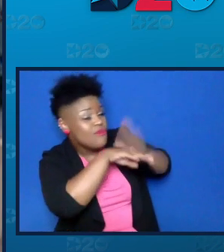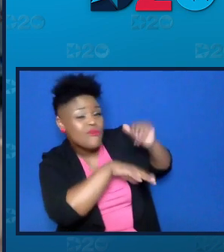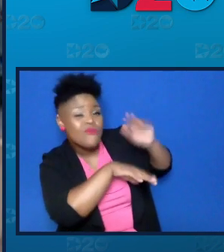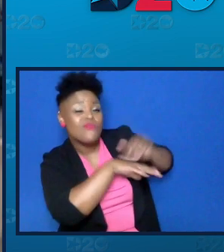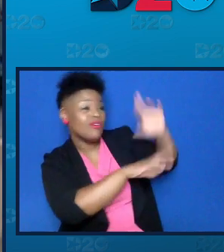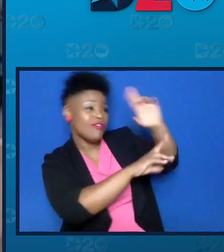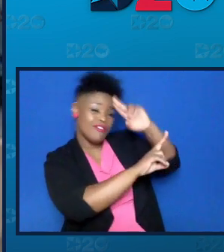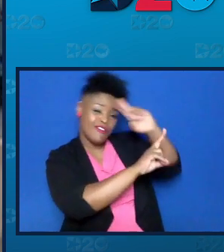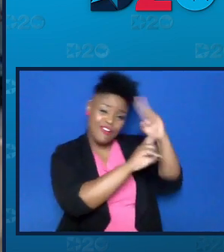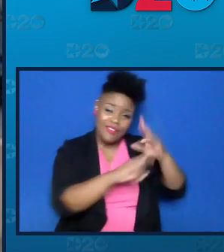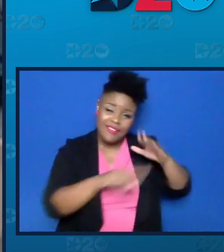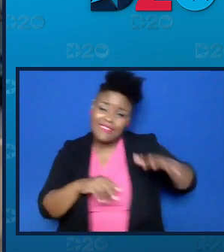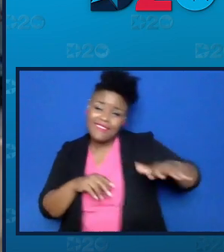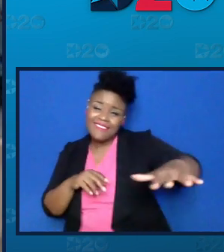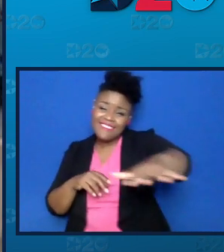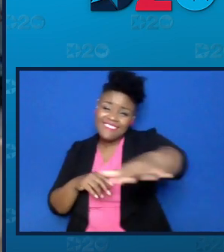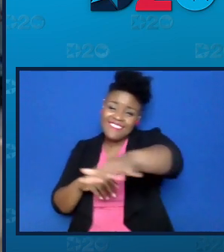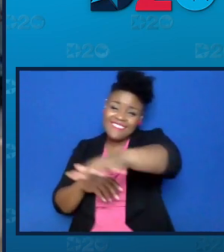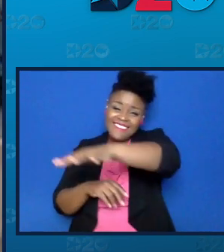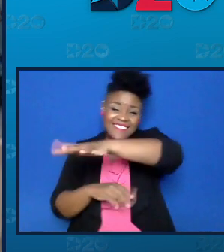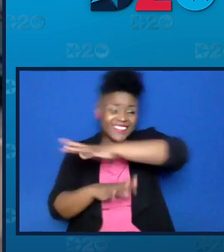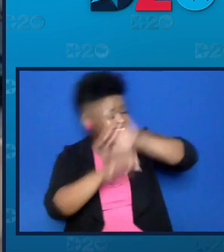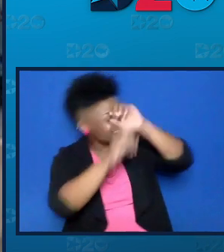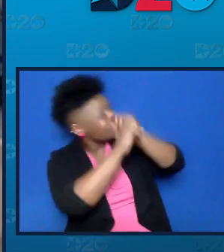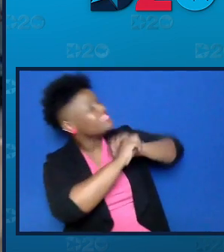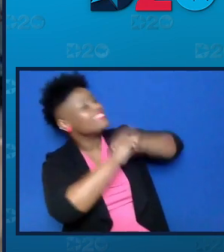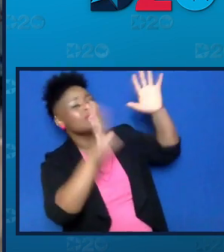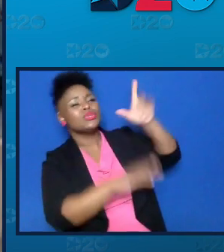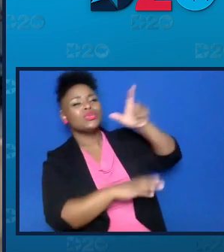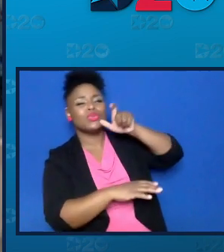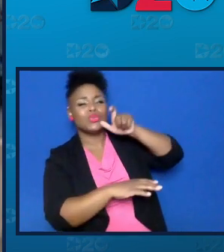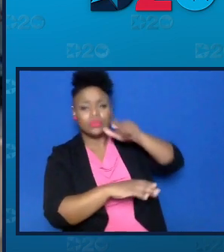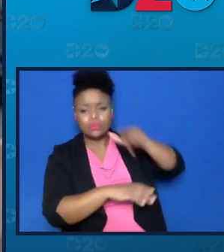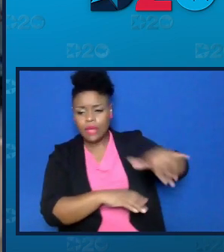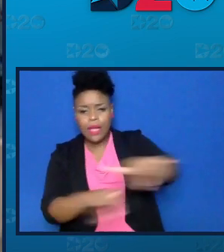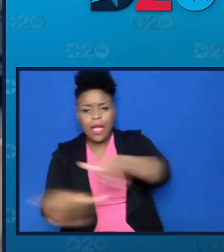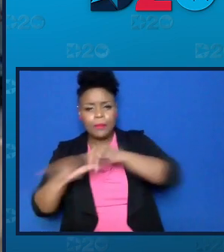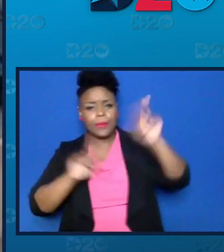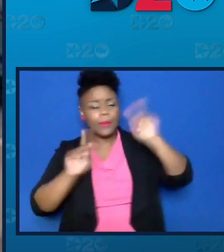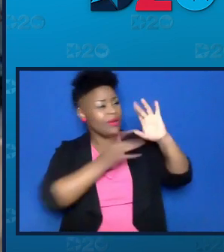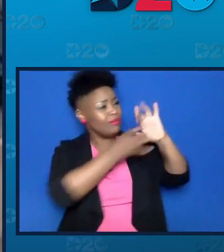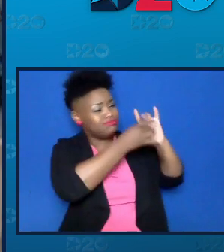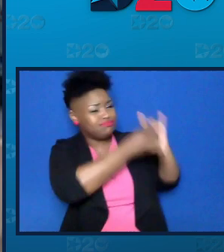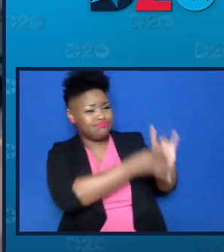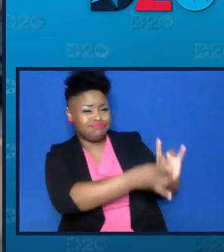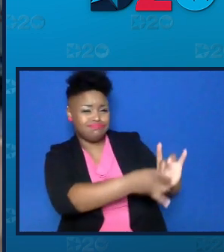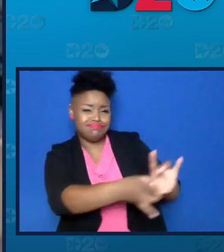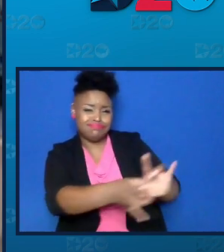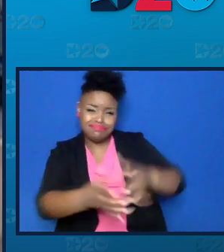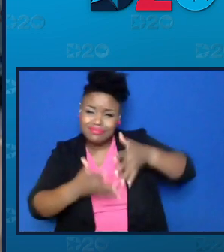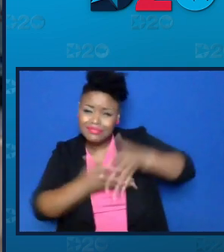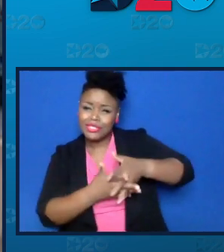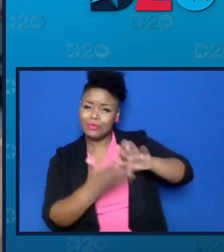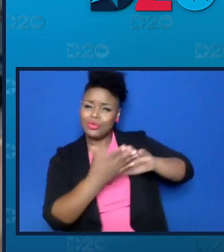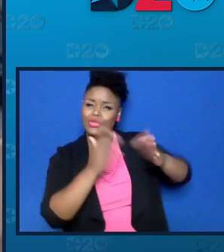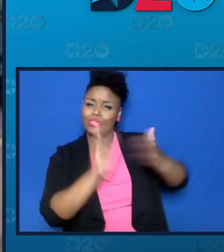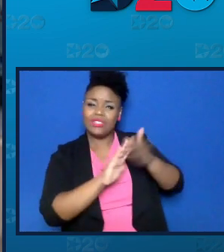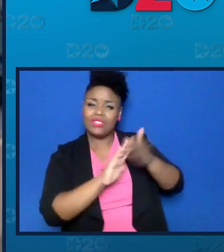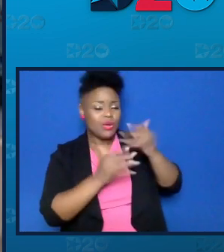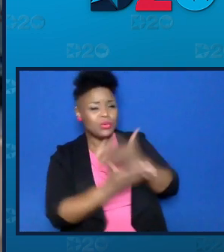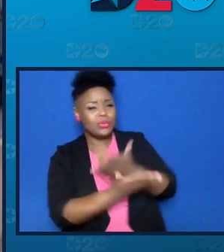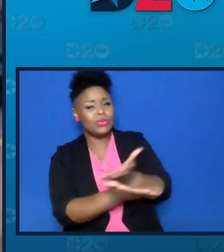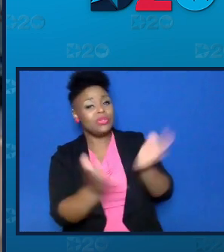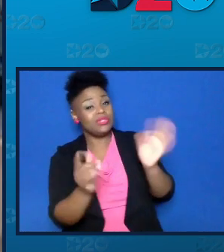A vision of who we are as a people grounded in community and care for all, especially the most